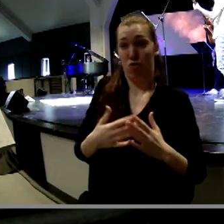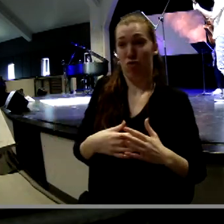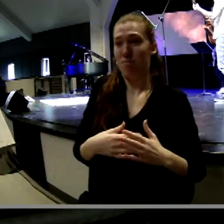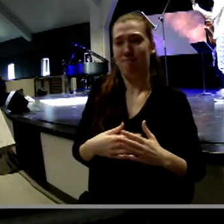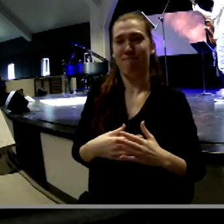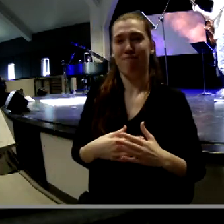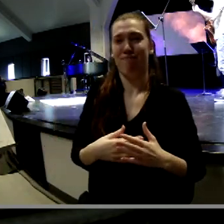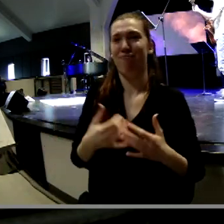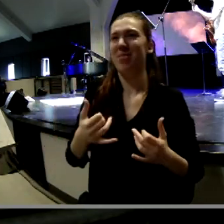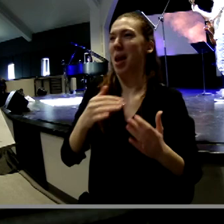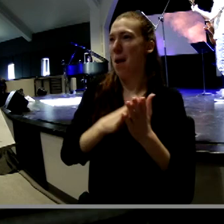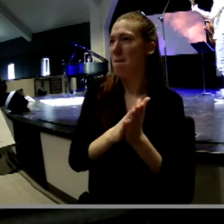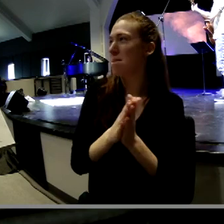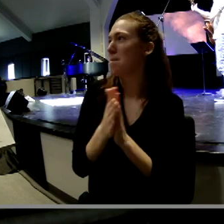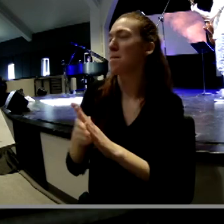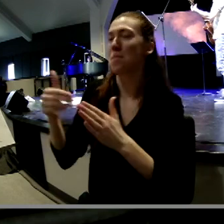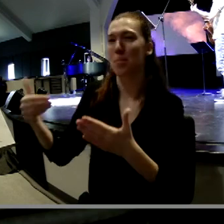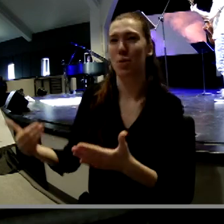who He's making you.